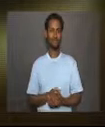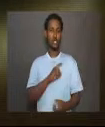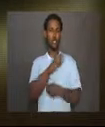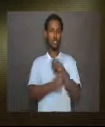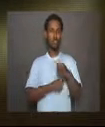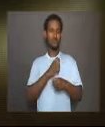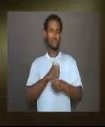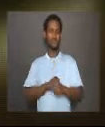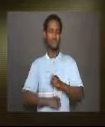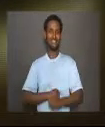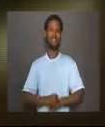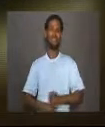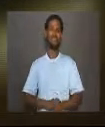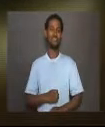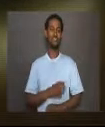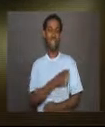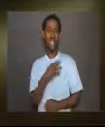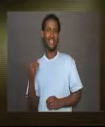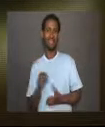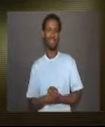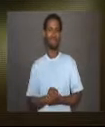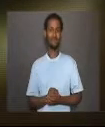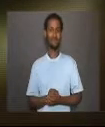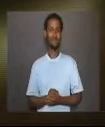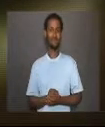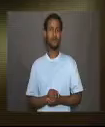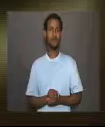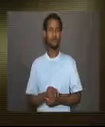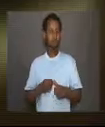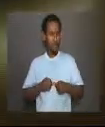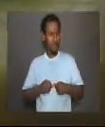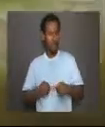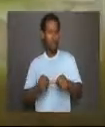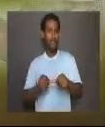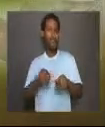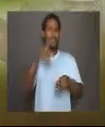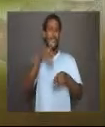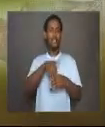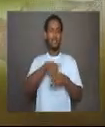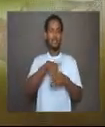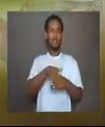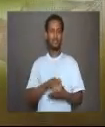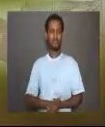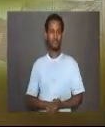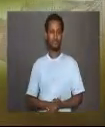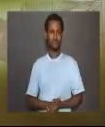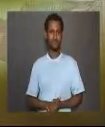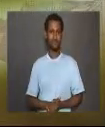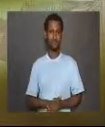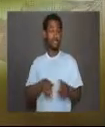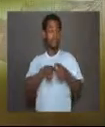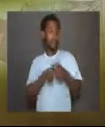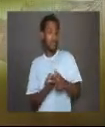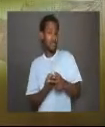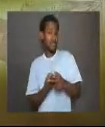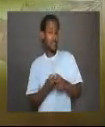universal suffrage, and regular elections. Let us begin with